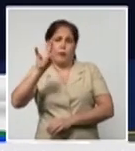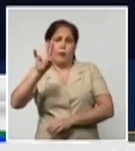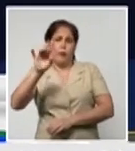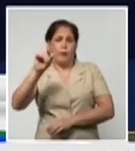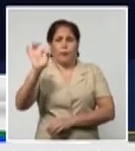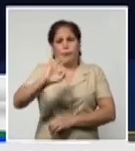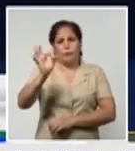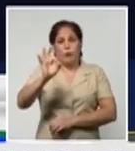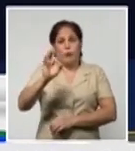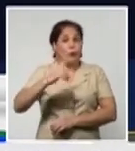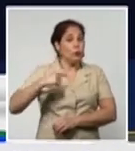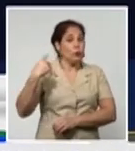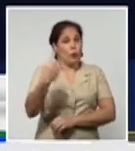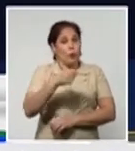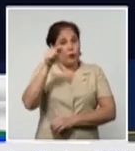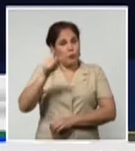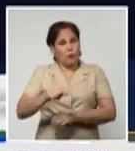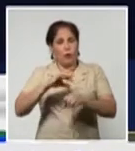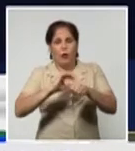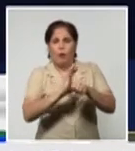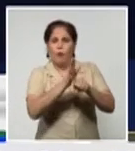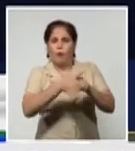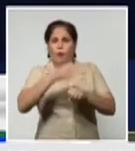89.7% of all confirmed cases,